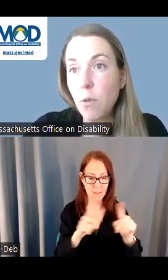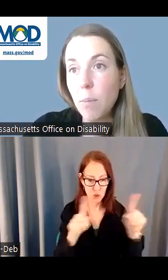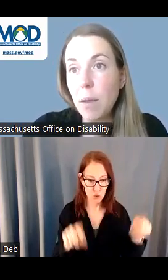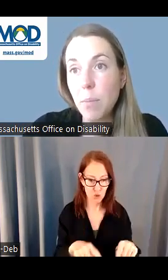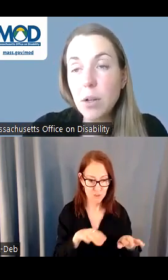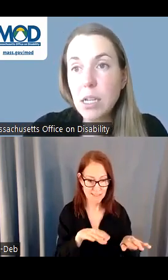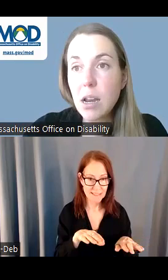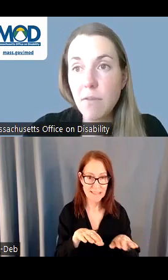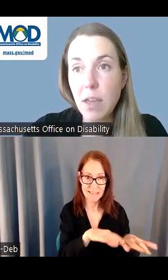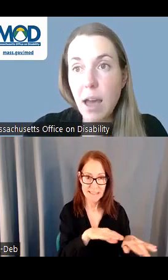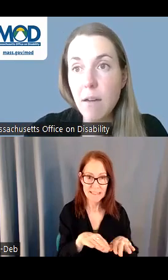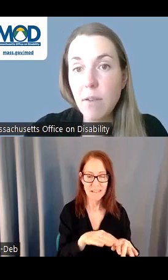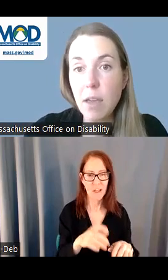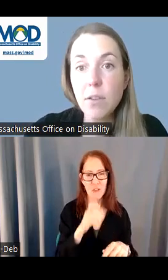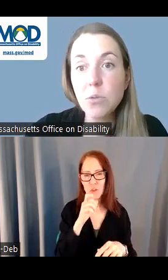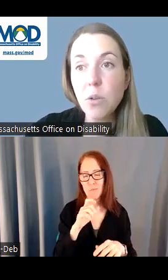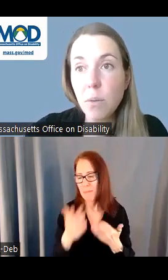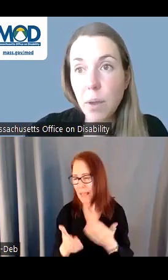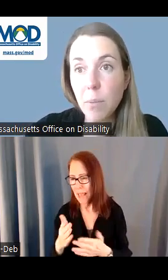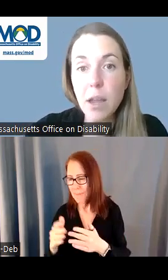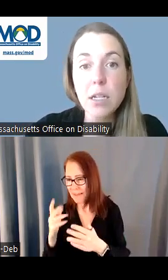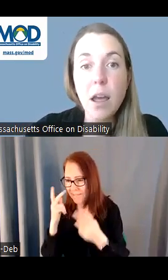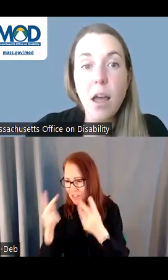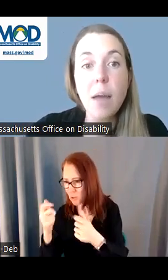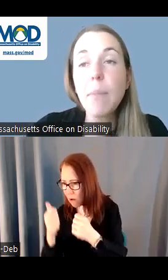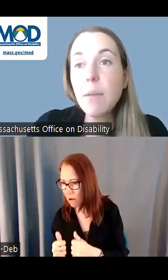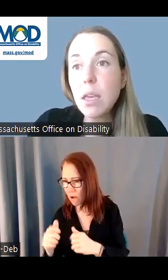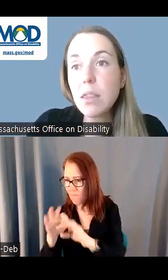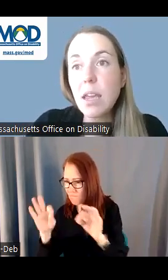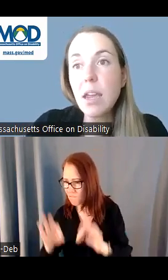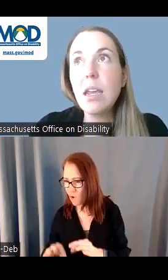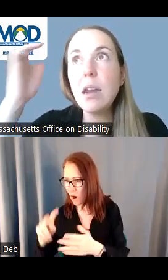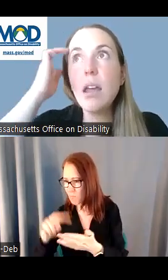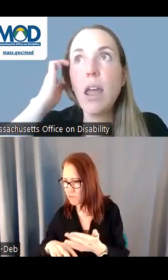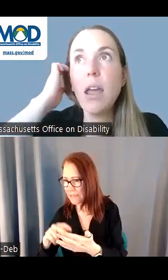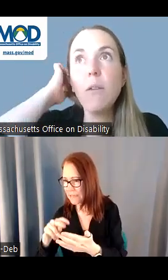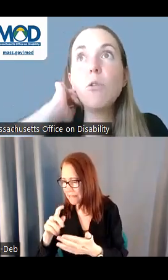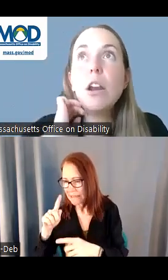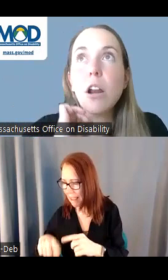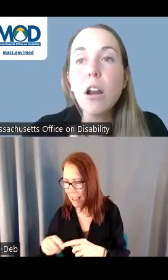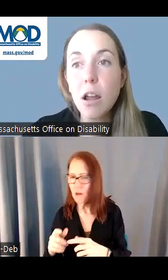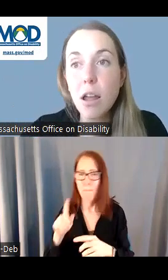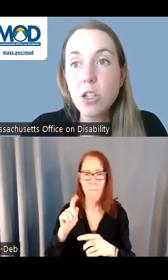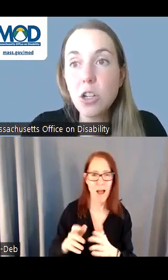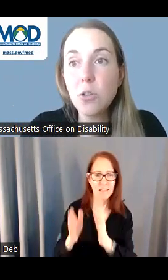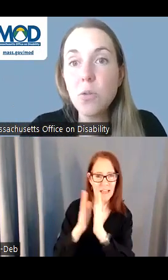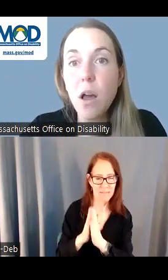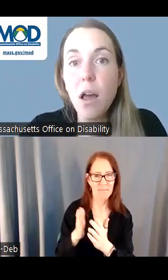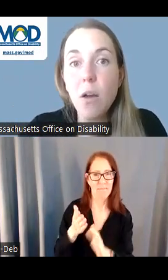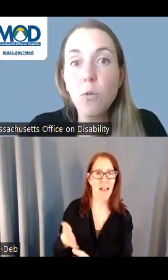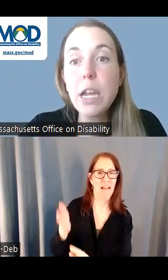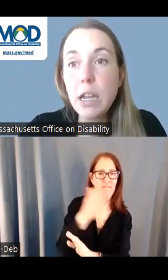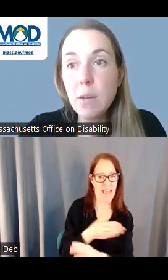a form in person if they have a visual impairment. It might mean that they need a reader